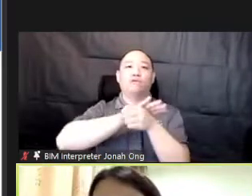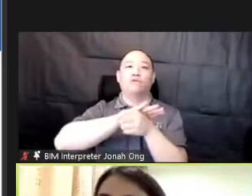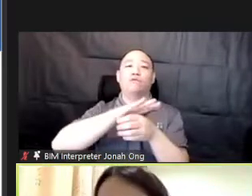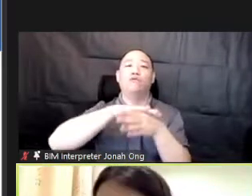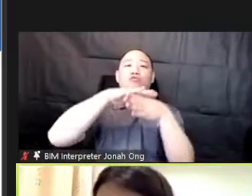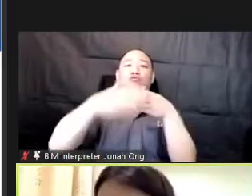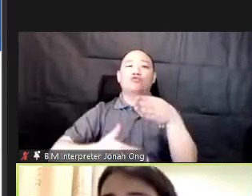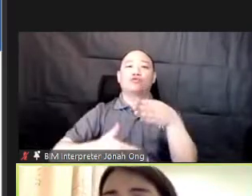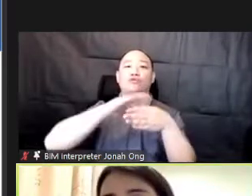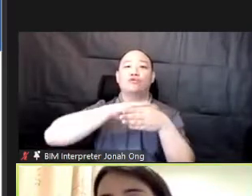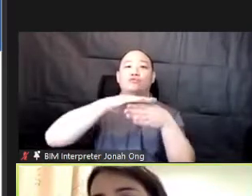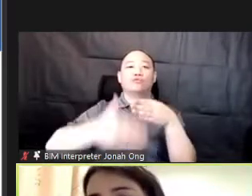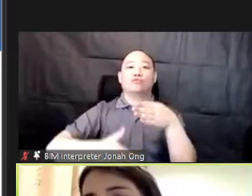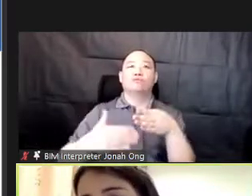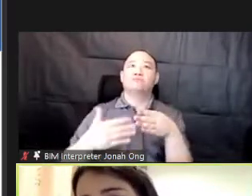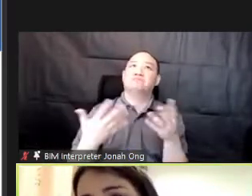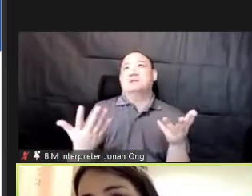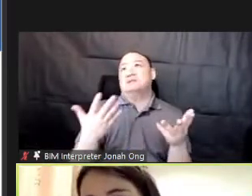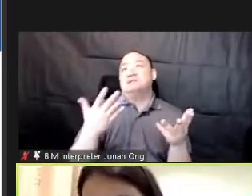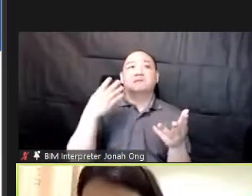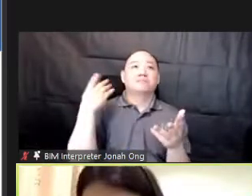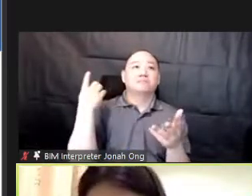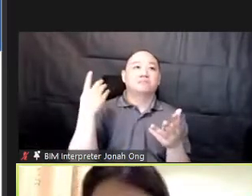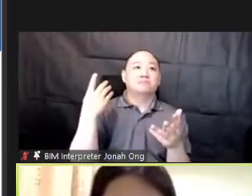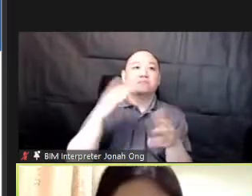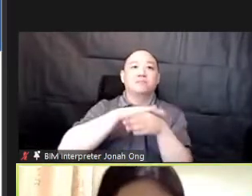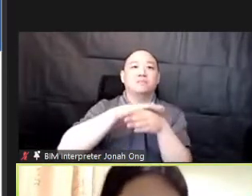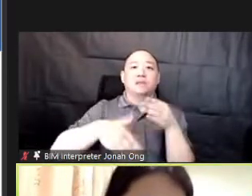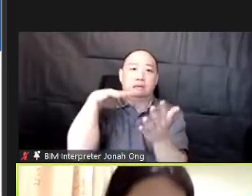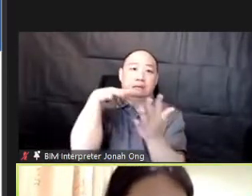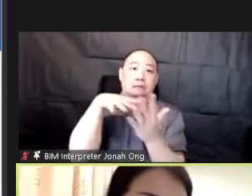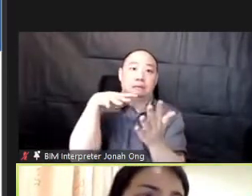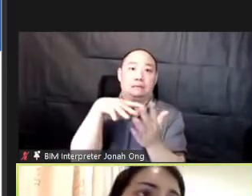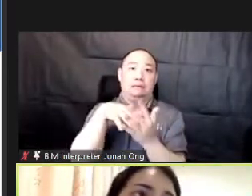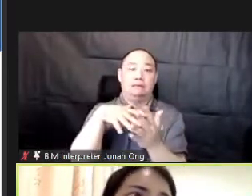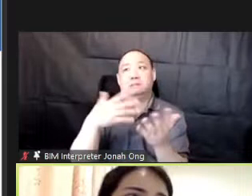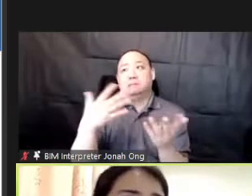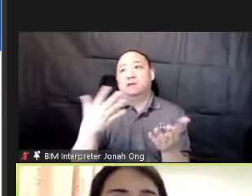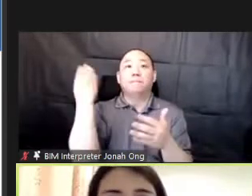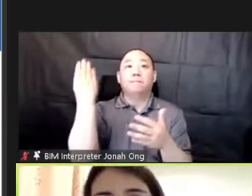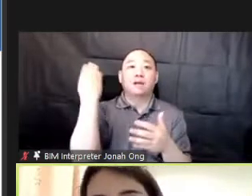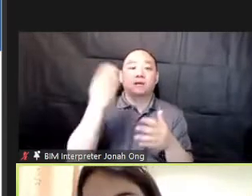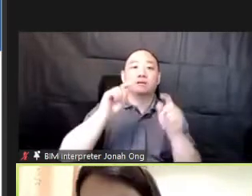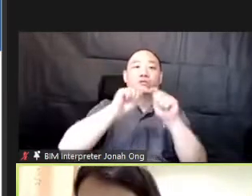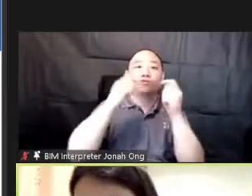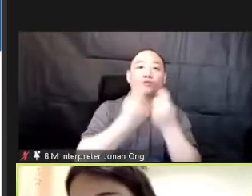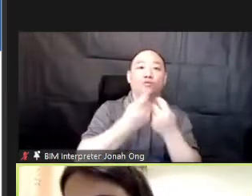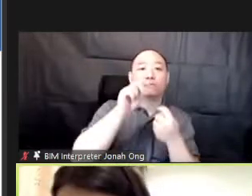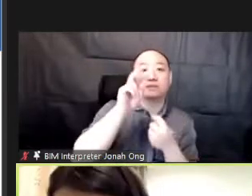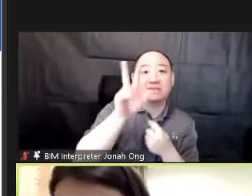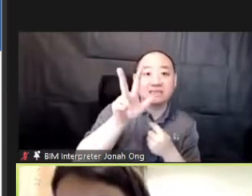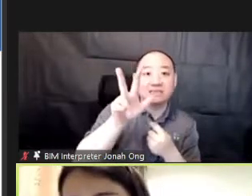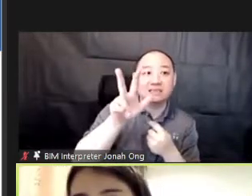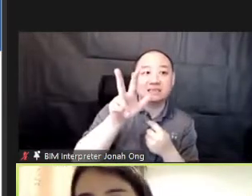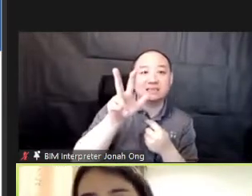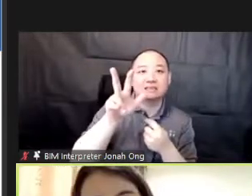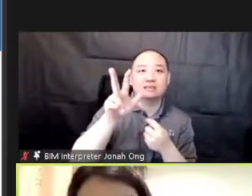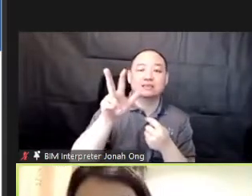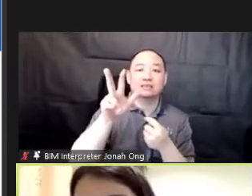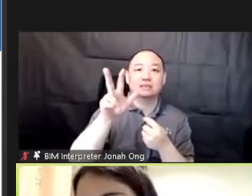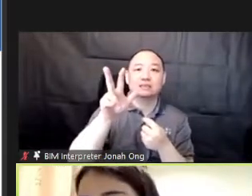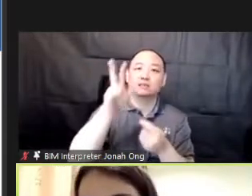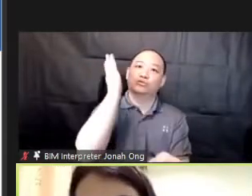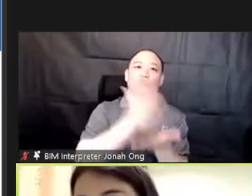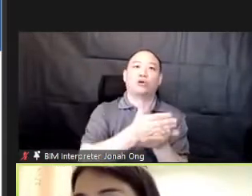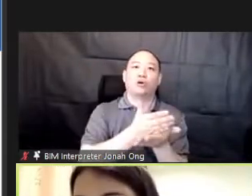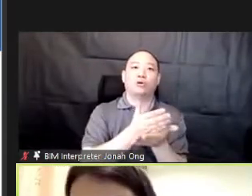by Form 3, the students feel like they want to drop out and they want to start working. A lot of